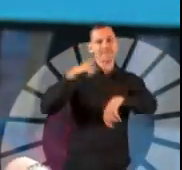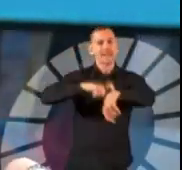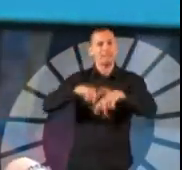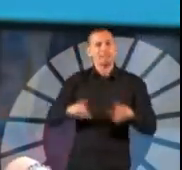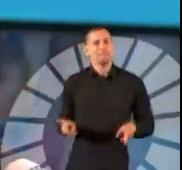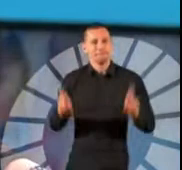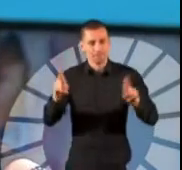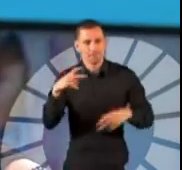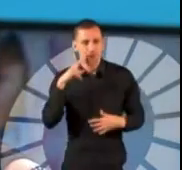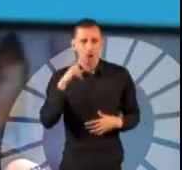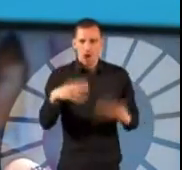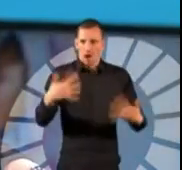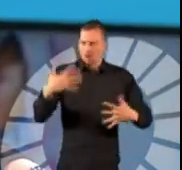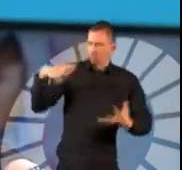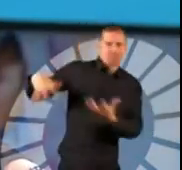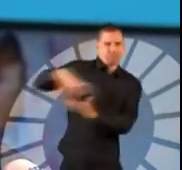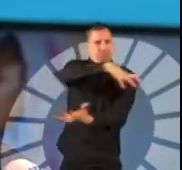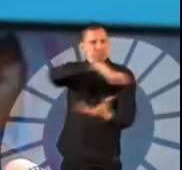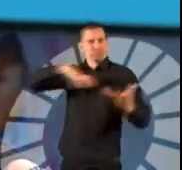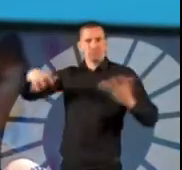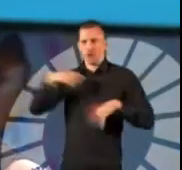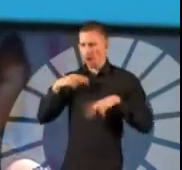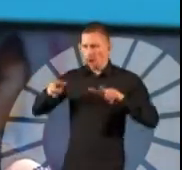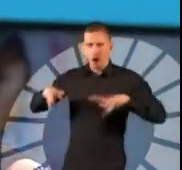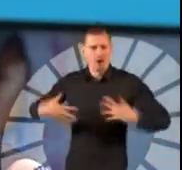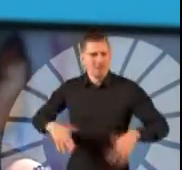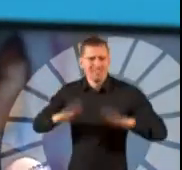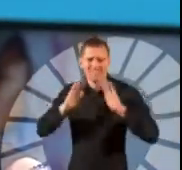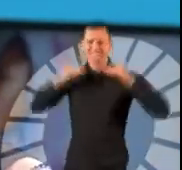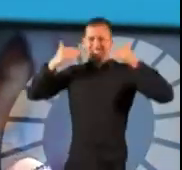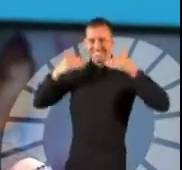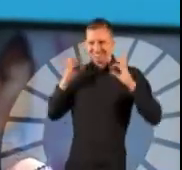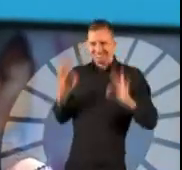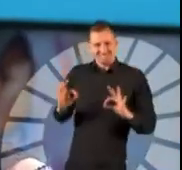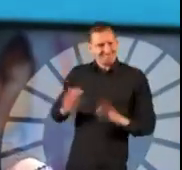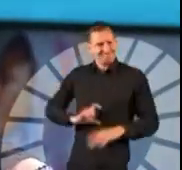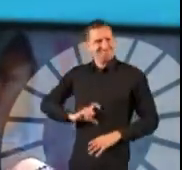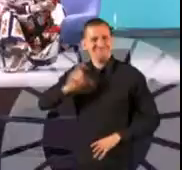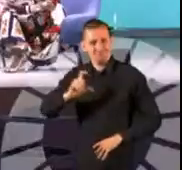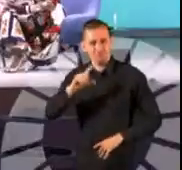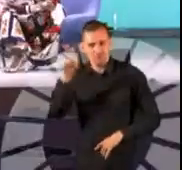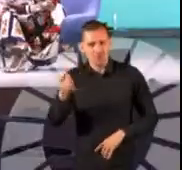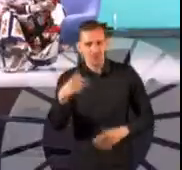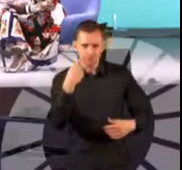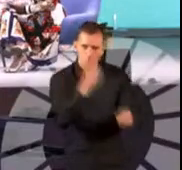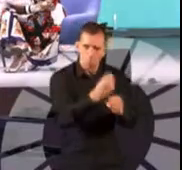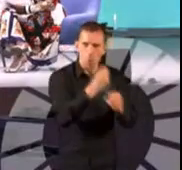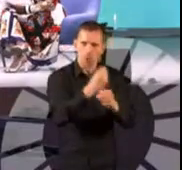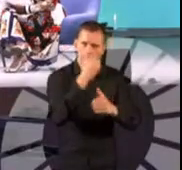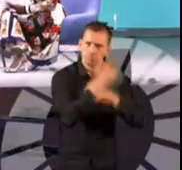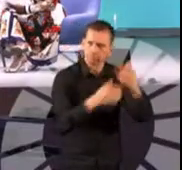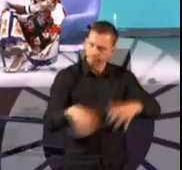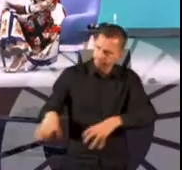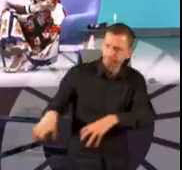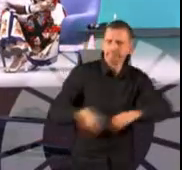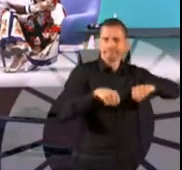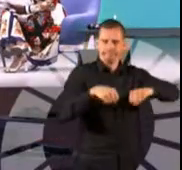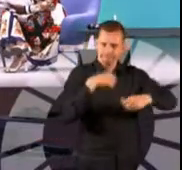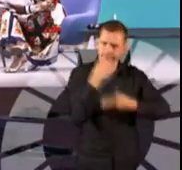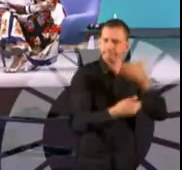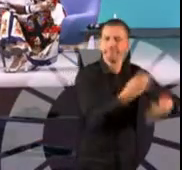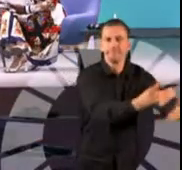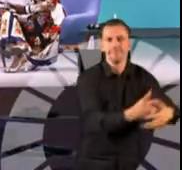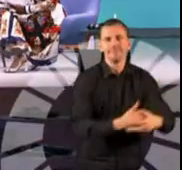always been a revolution for economic justice led by women and young people. because poverty is sexist.